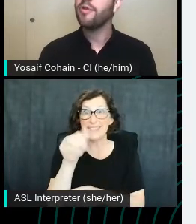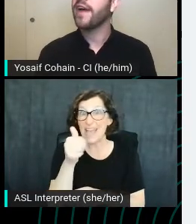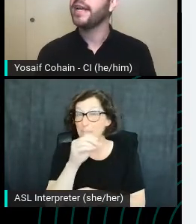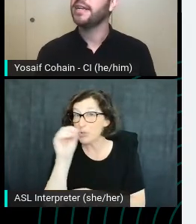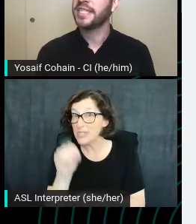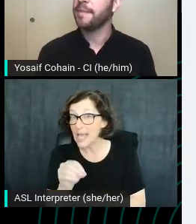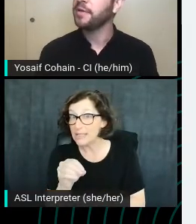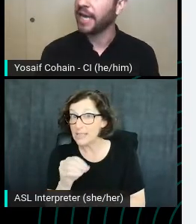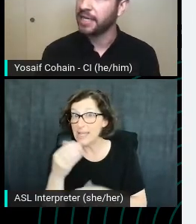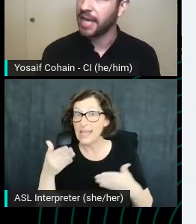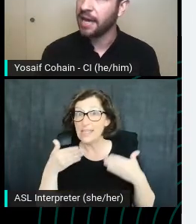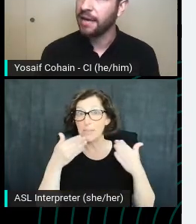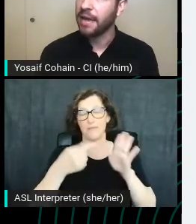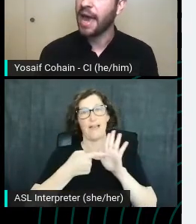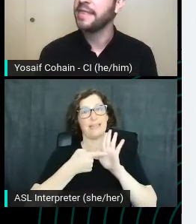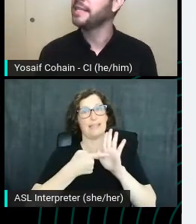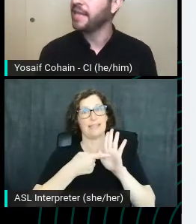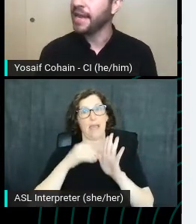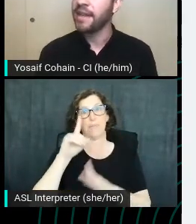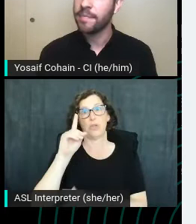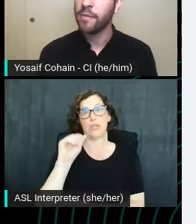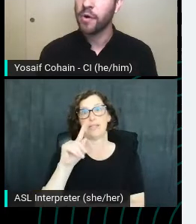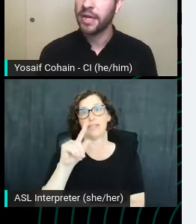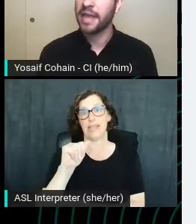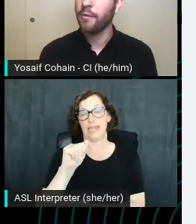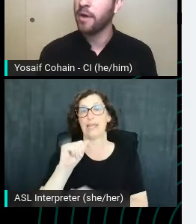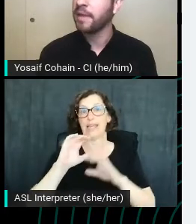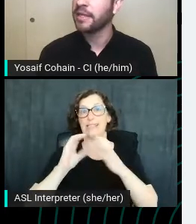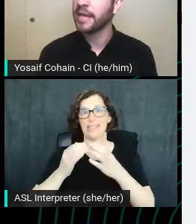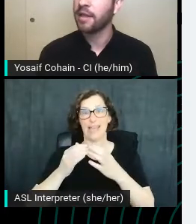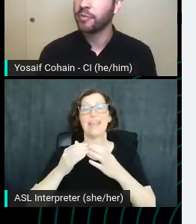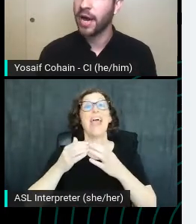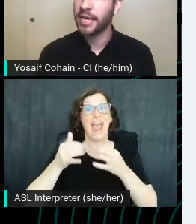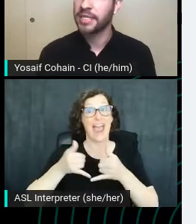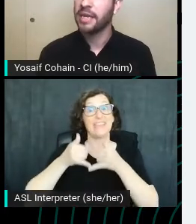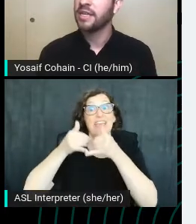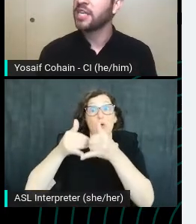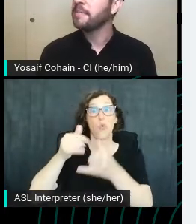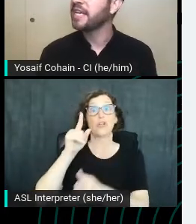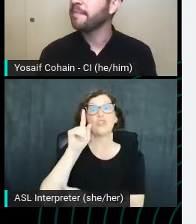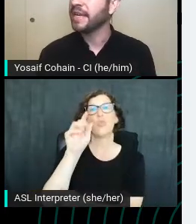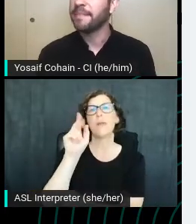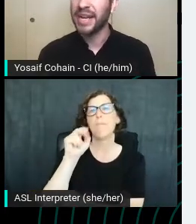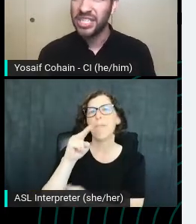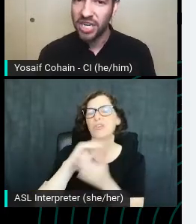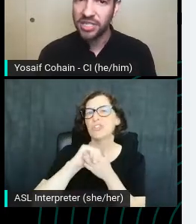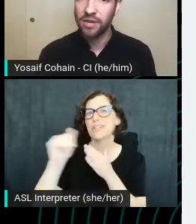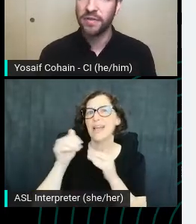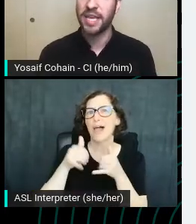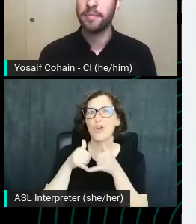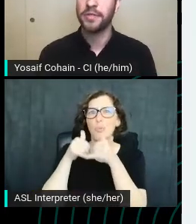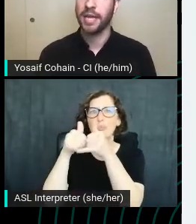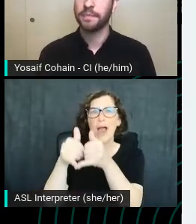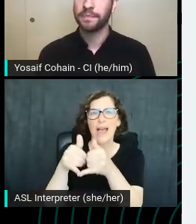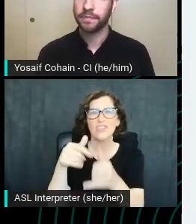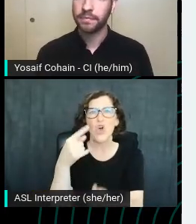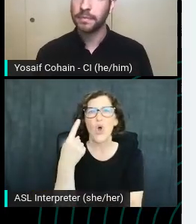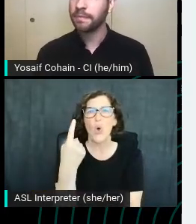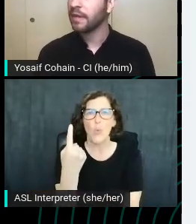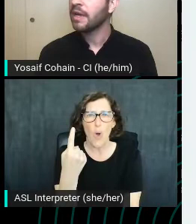They provided a sample data set, and they did end up awarding that $1 million prize. Some team beat it by just over